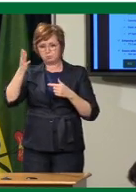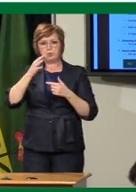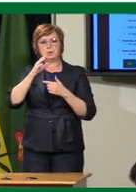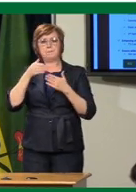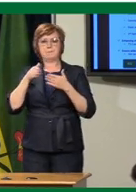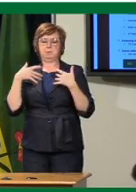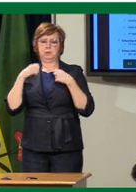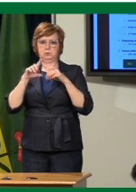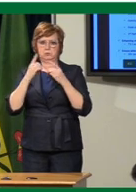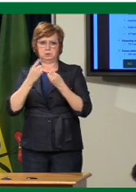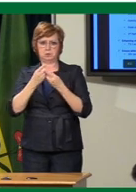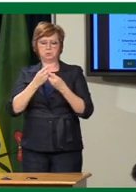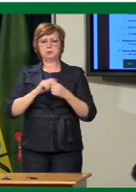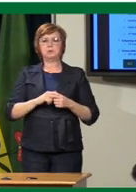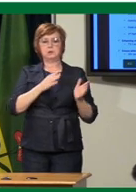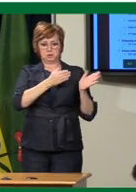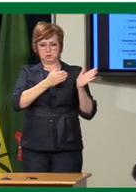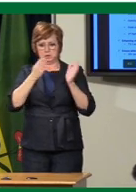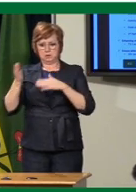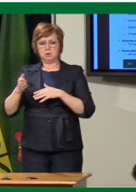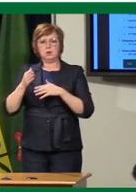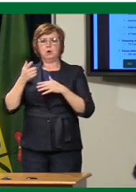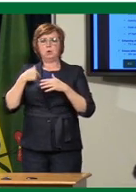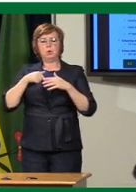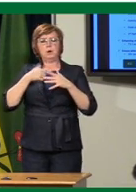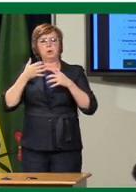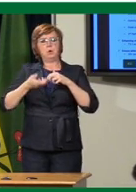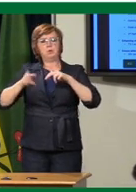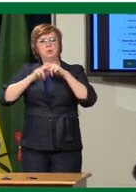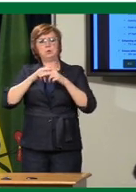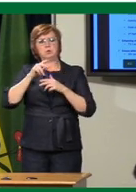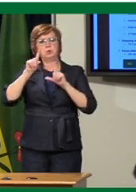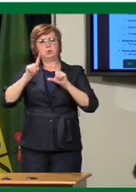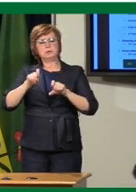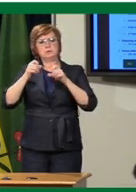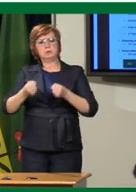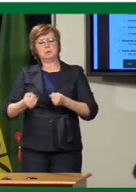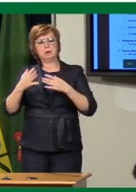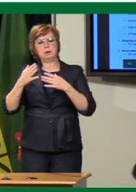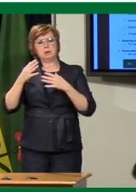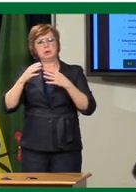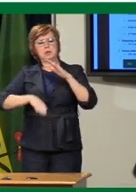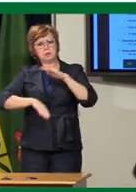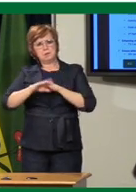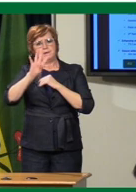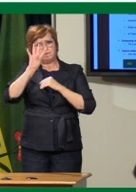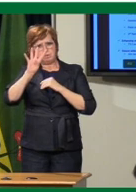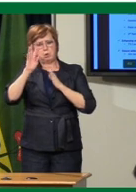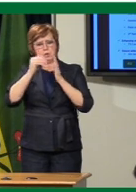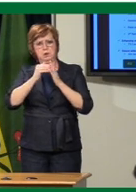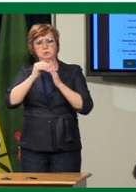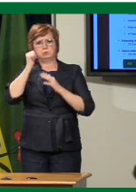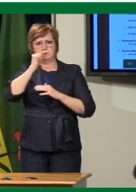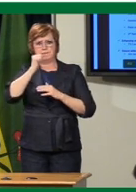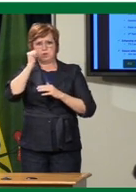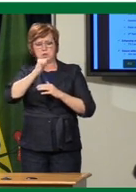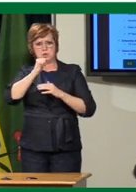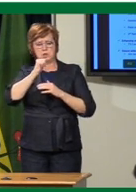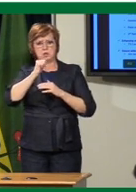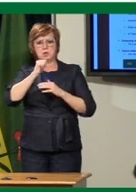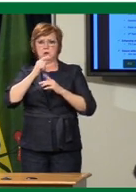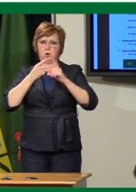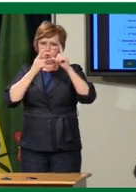this process to 4,000 tests a day by late December. A number of key items